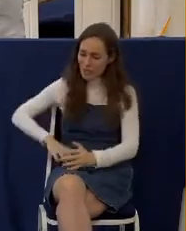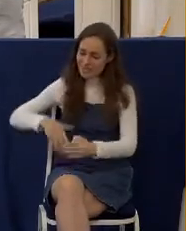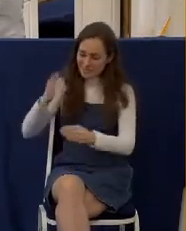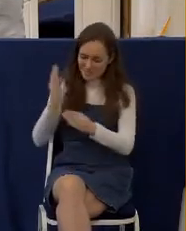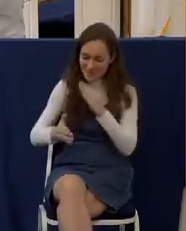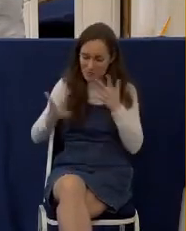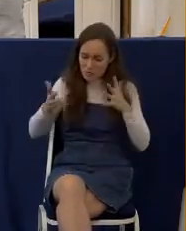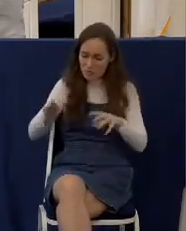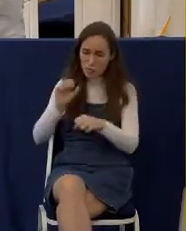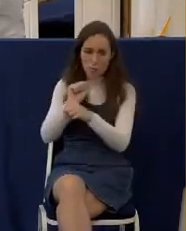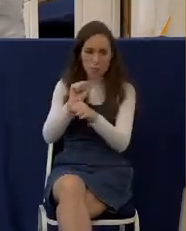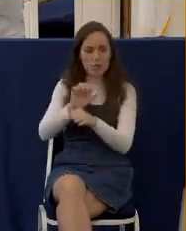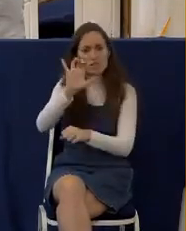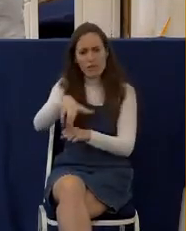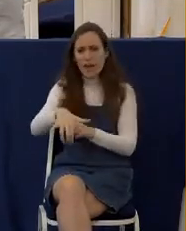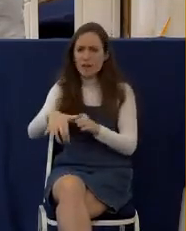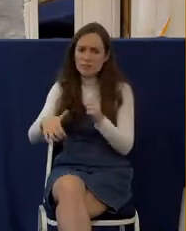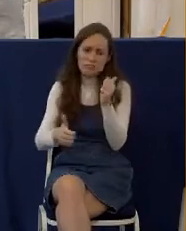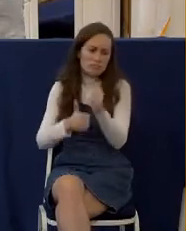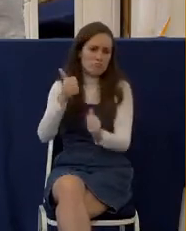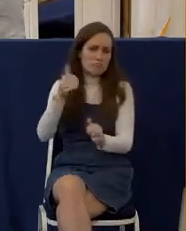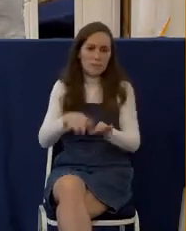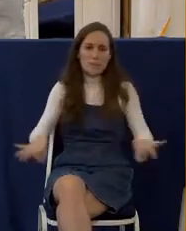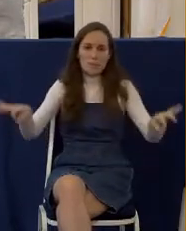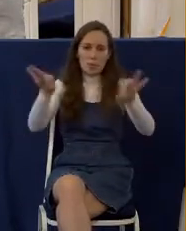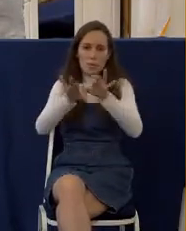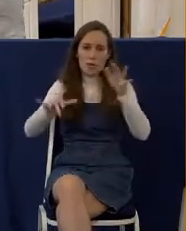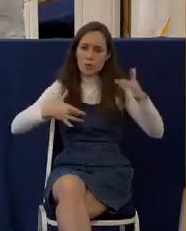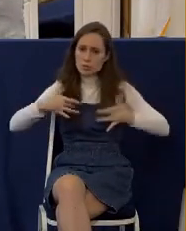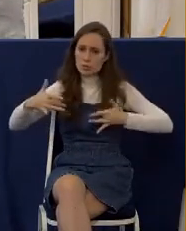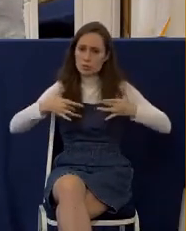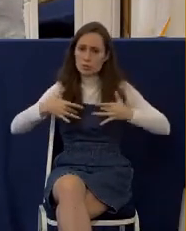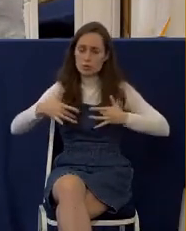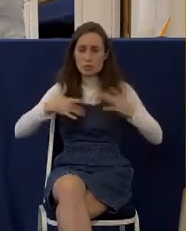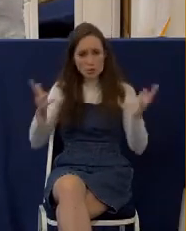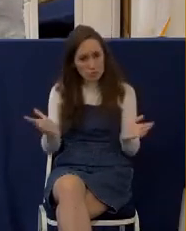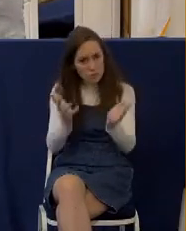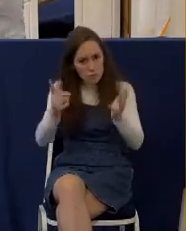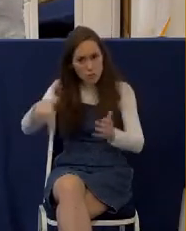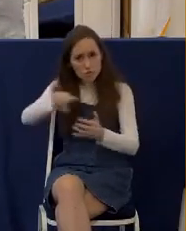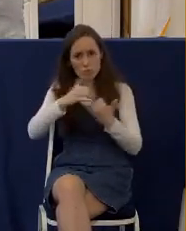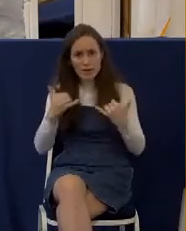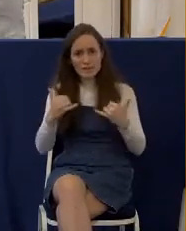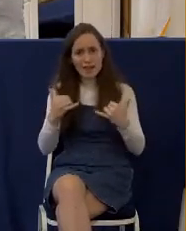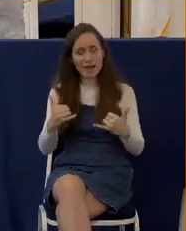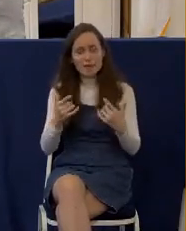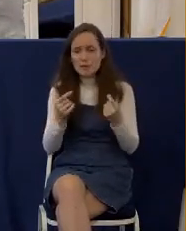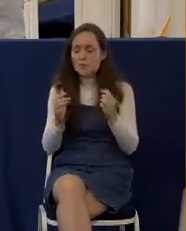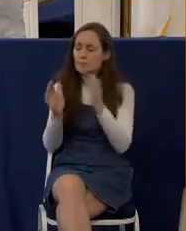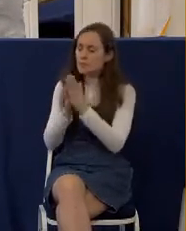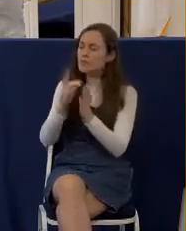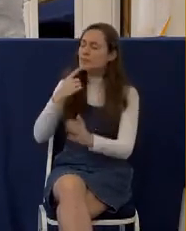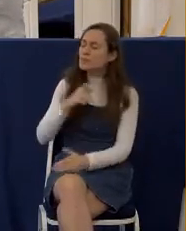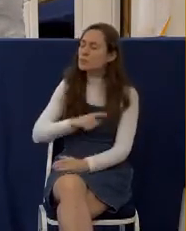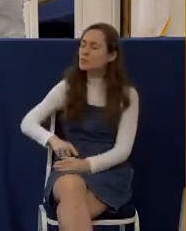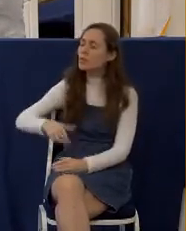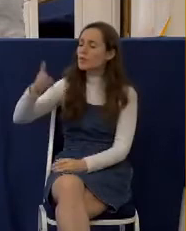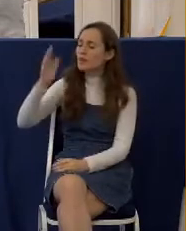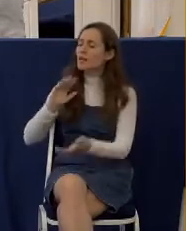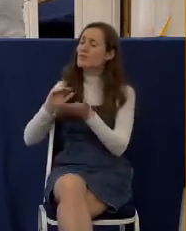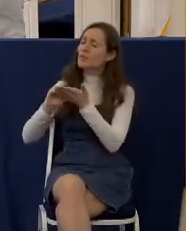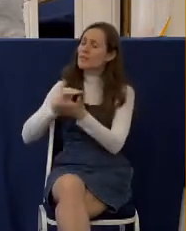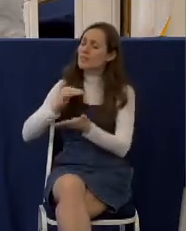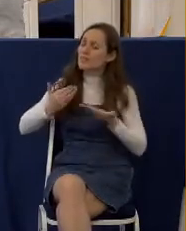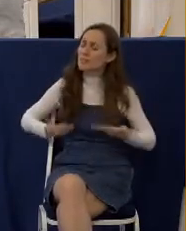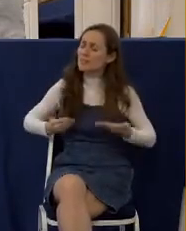need to be concerned about. And I would encourage you to do that right now. Would you just pray and say, Lord God, forgive me, save